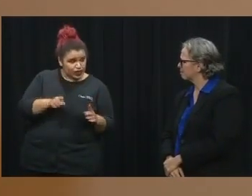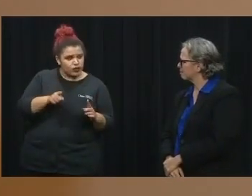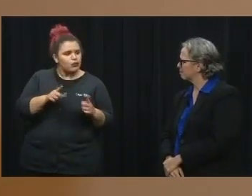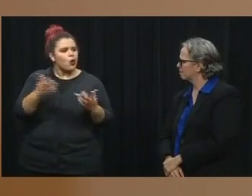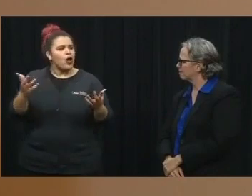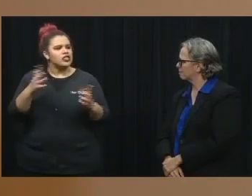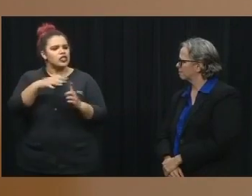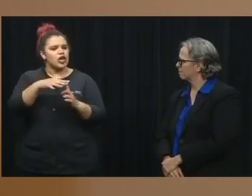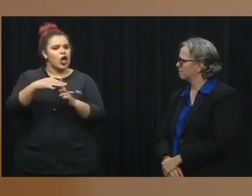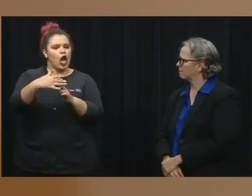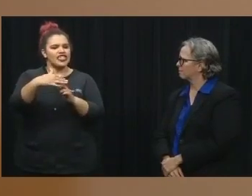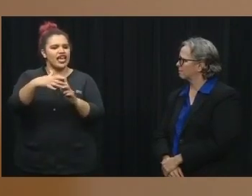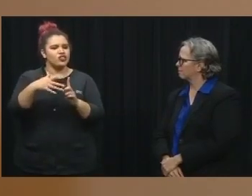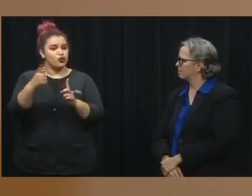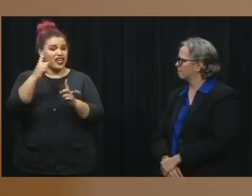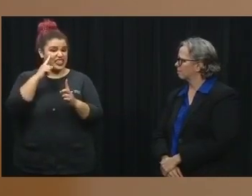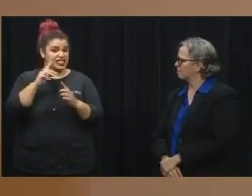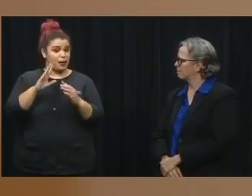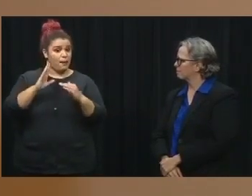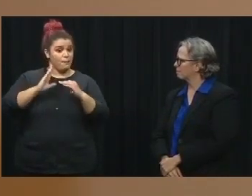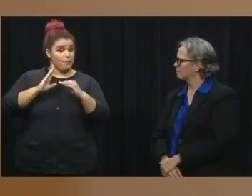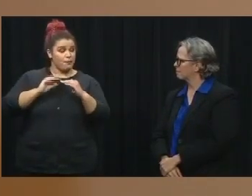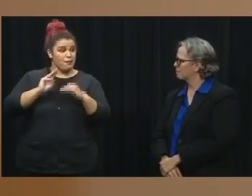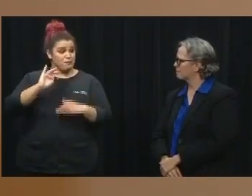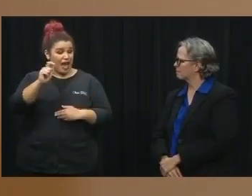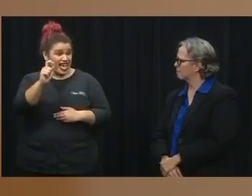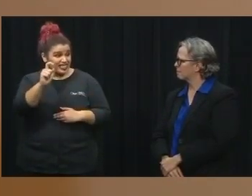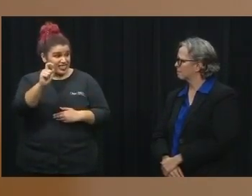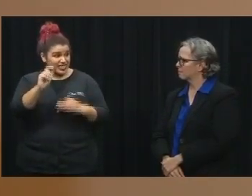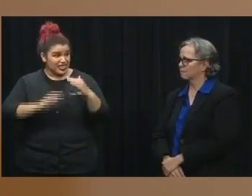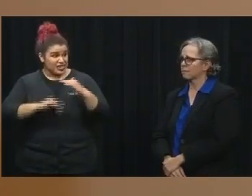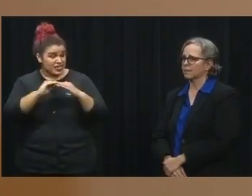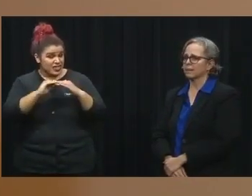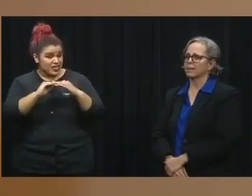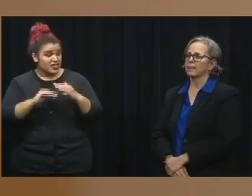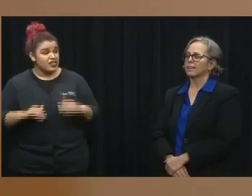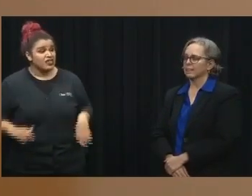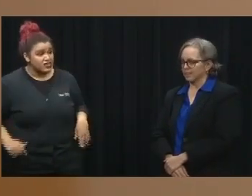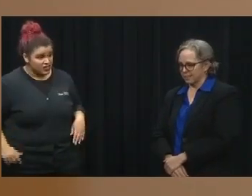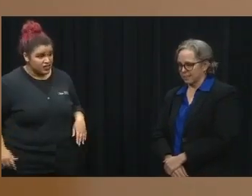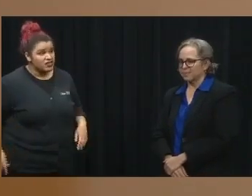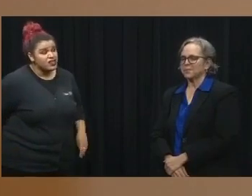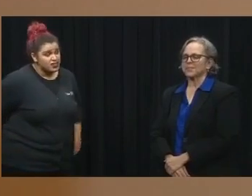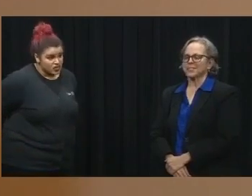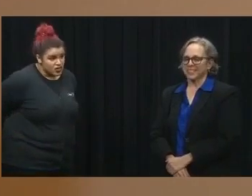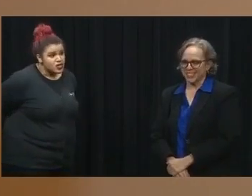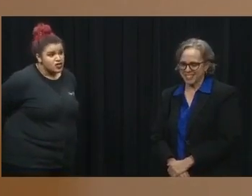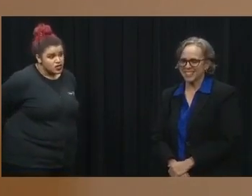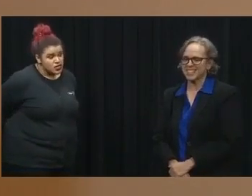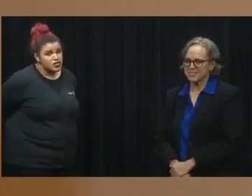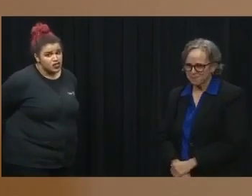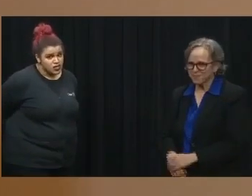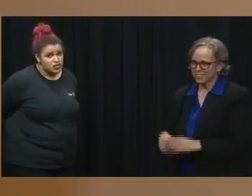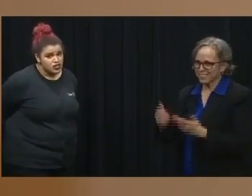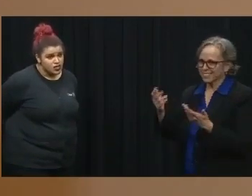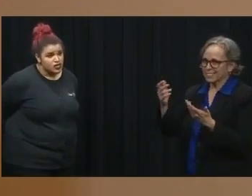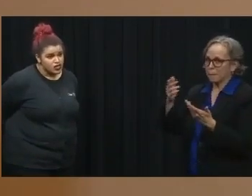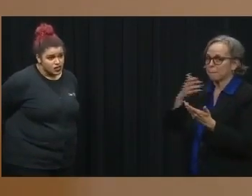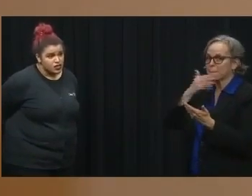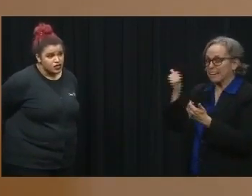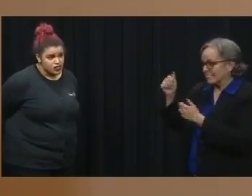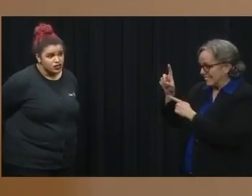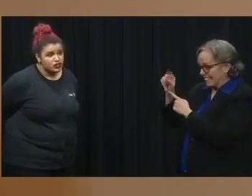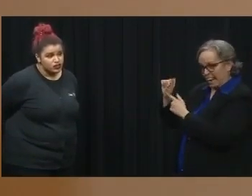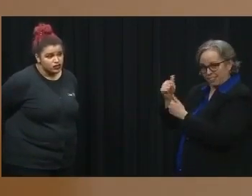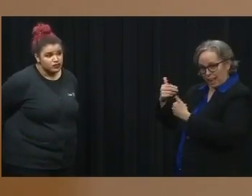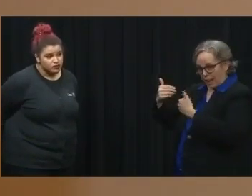the maximum? Yeah, our modelers, based on the best data we have available in Ohio, and again, that data will get